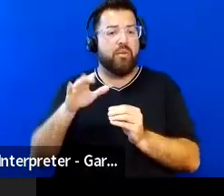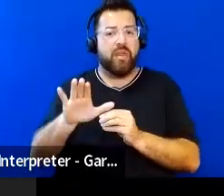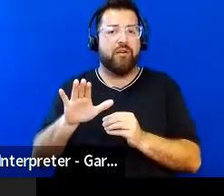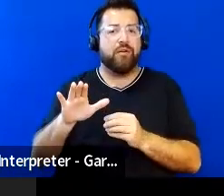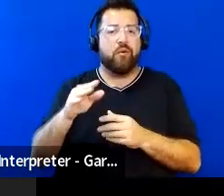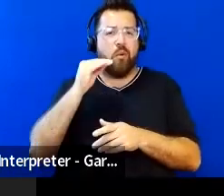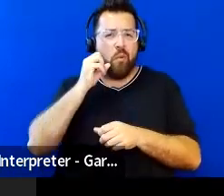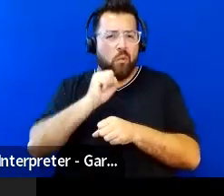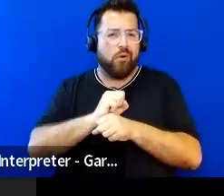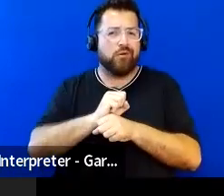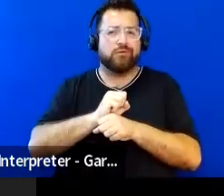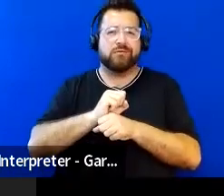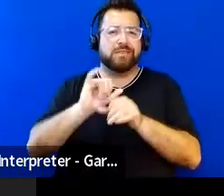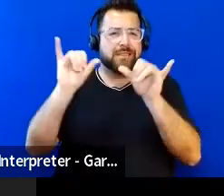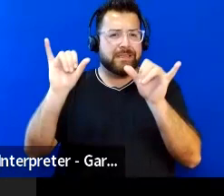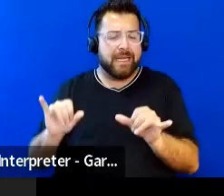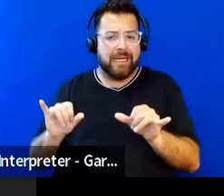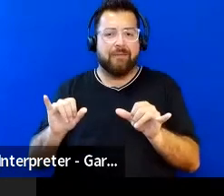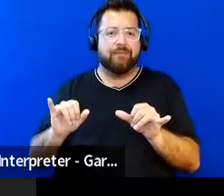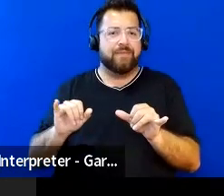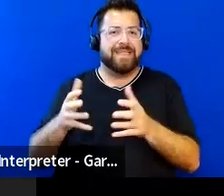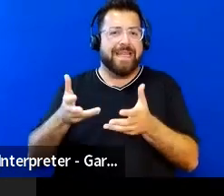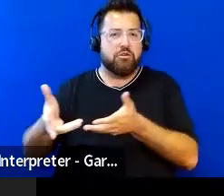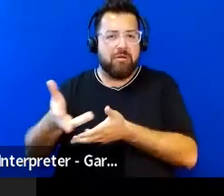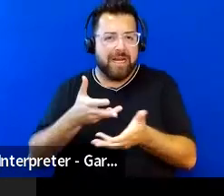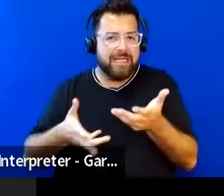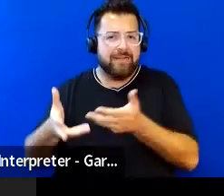interactive homeworking system.